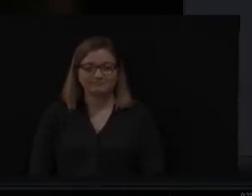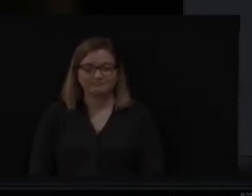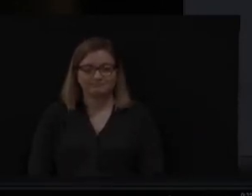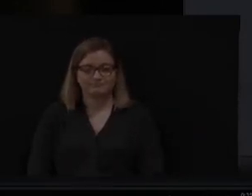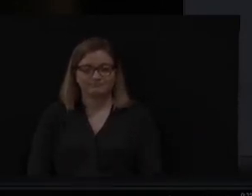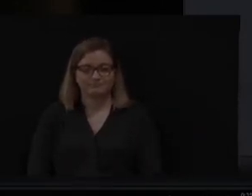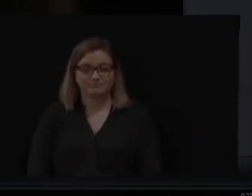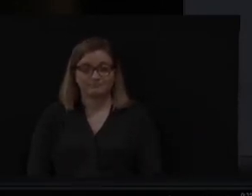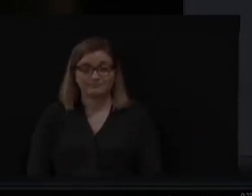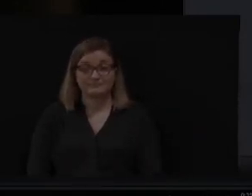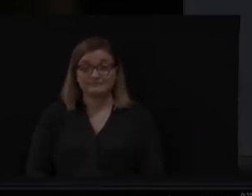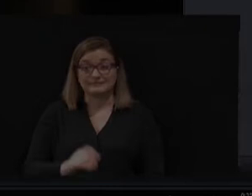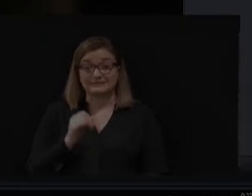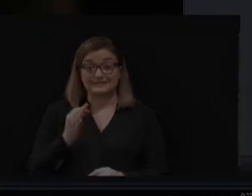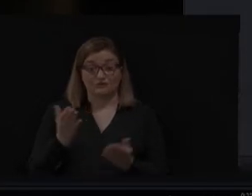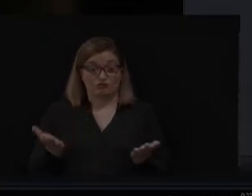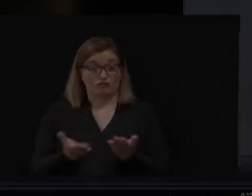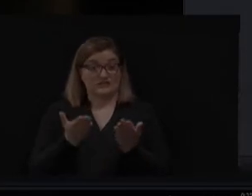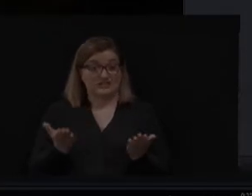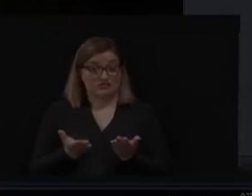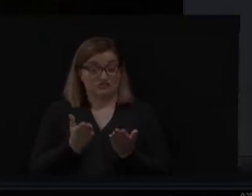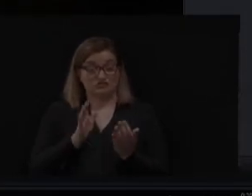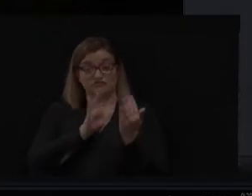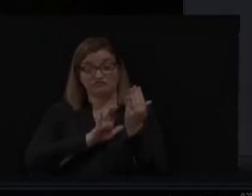For the in-person people,